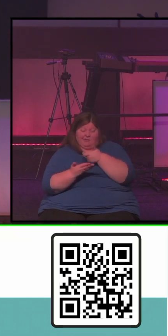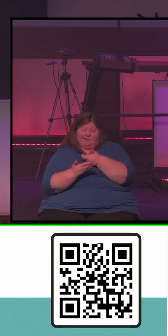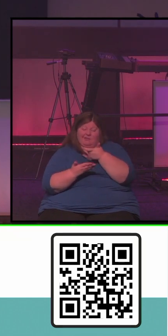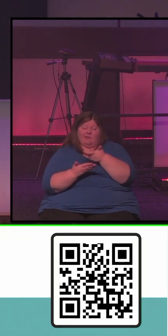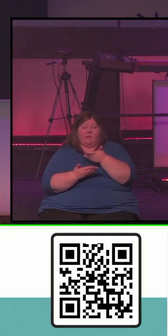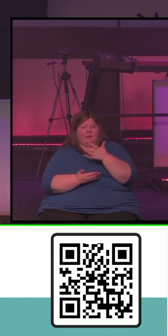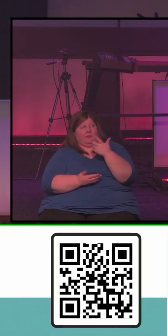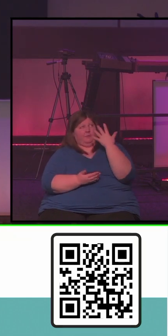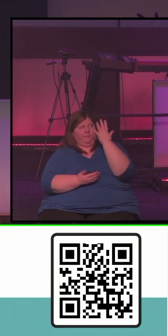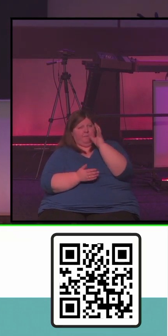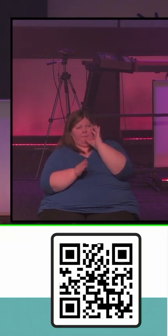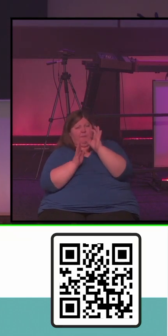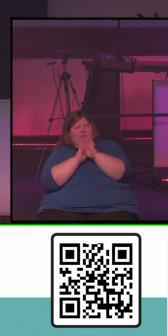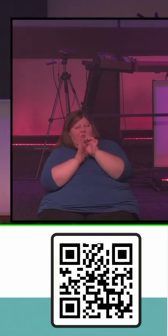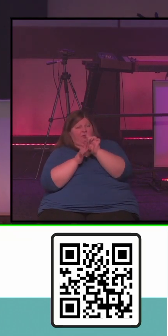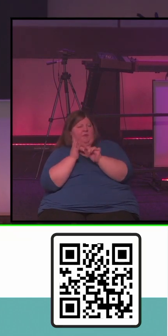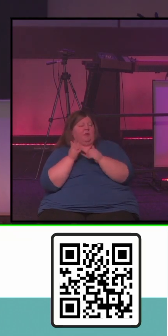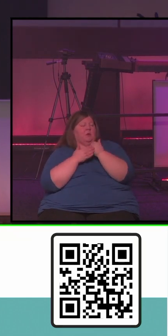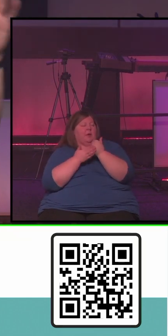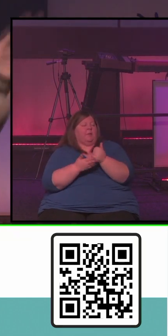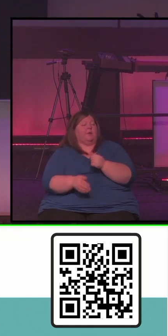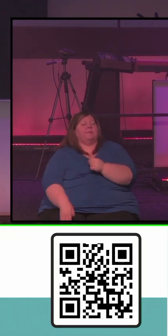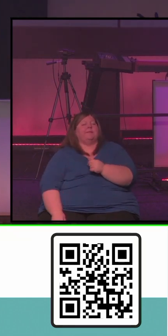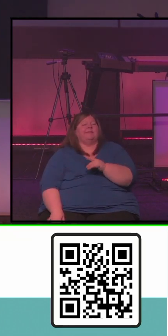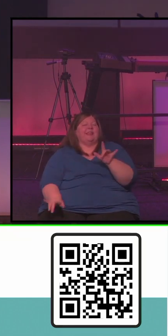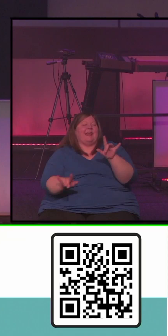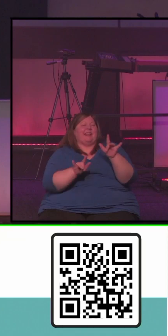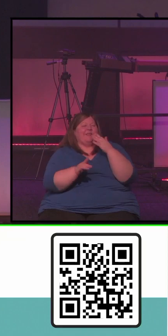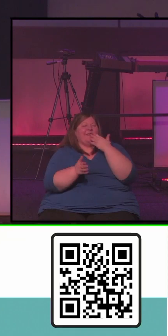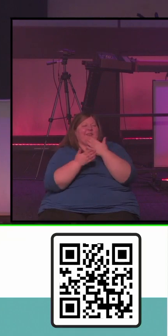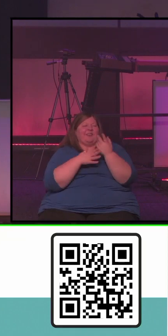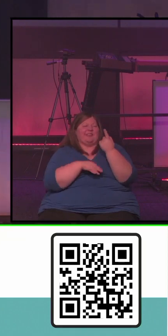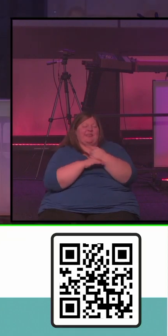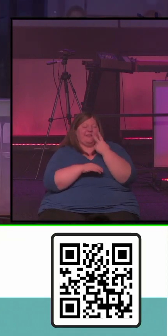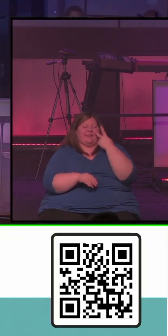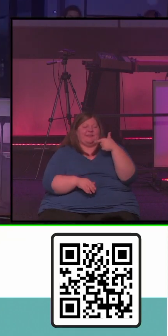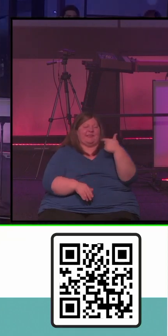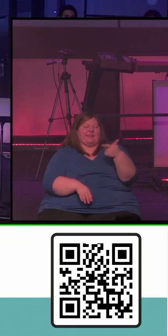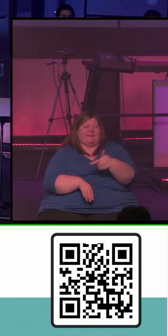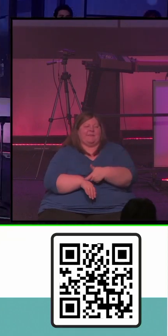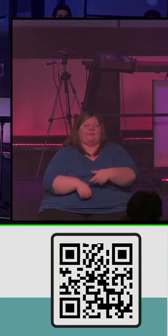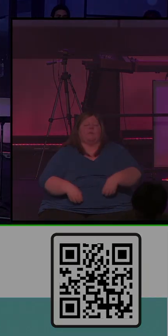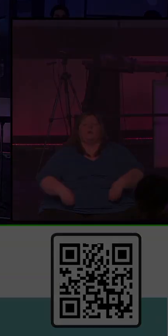uploaded, we'll hang around. We'd love to help you guys. Other than that, love you. Have a great day. We'll see you next time.